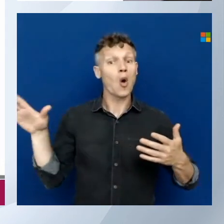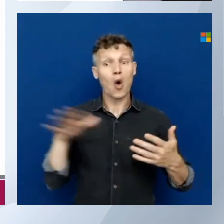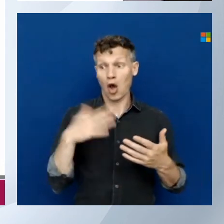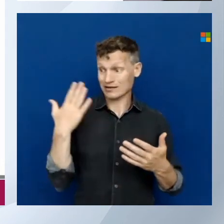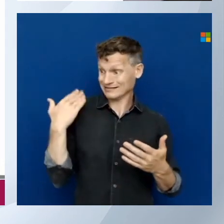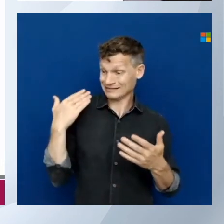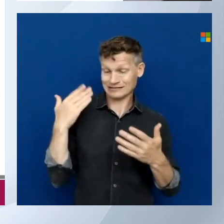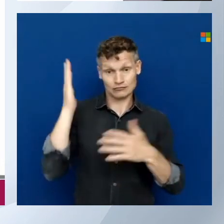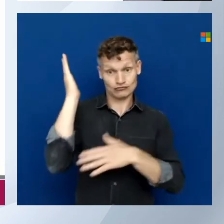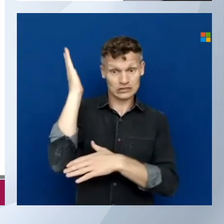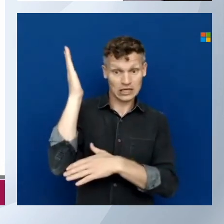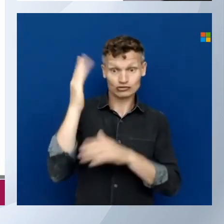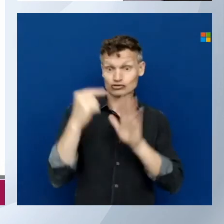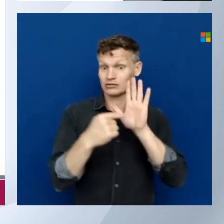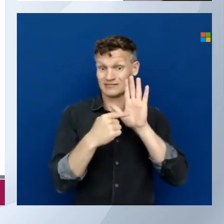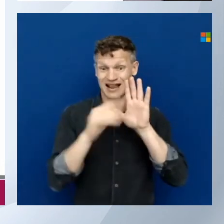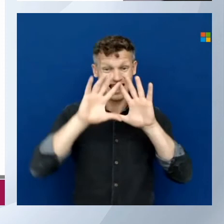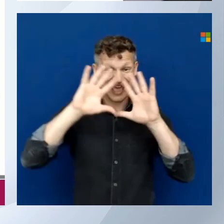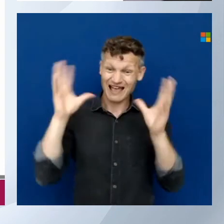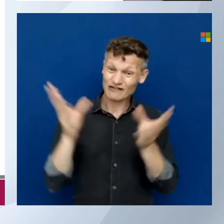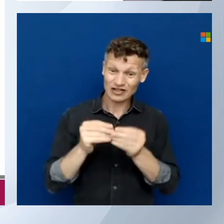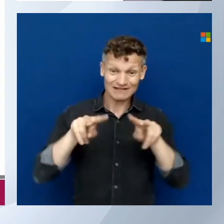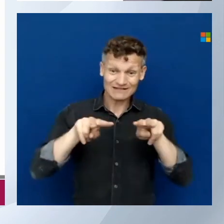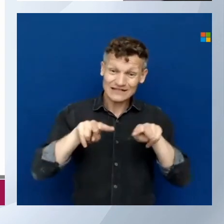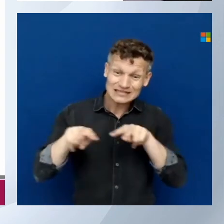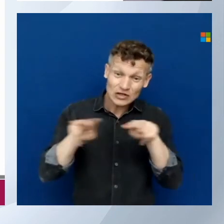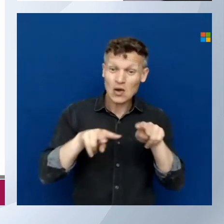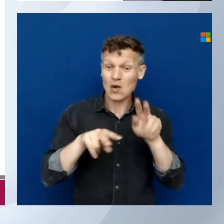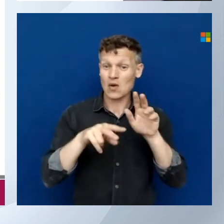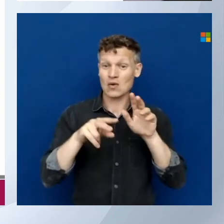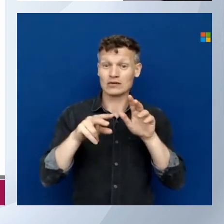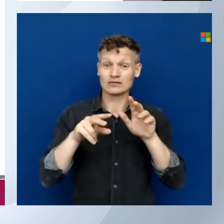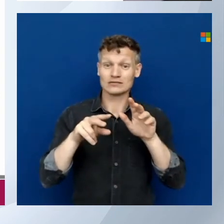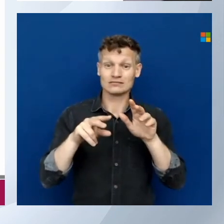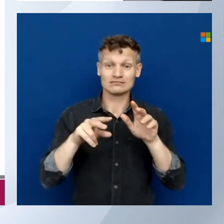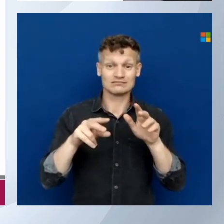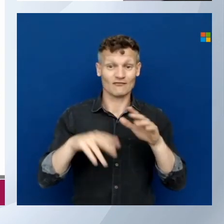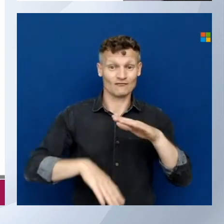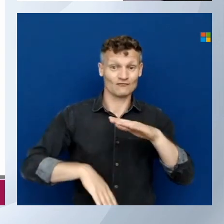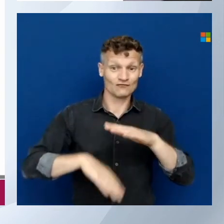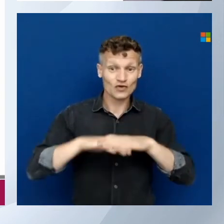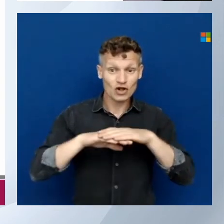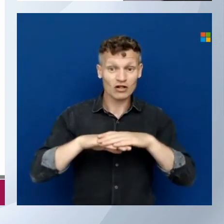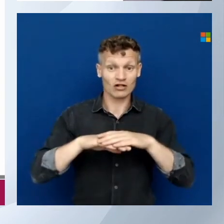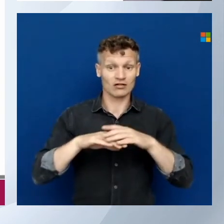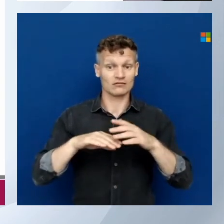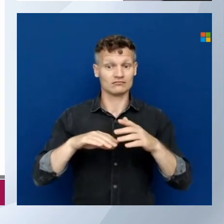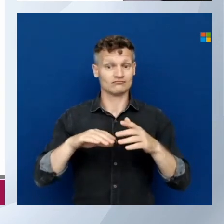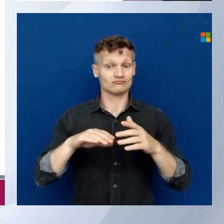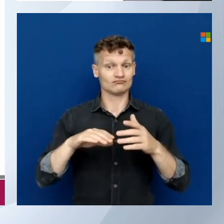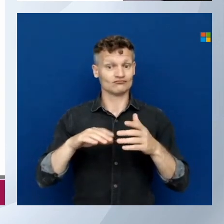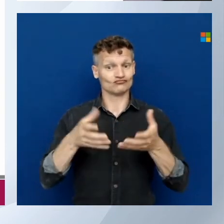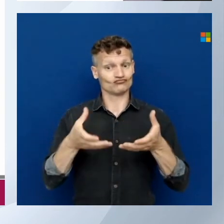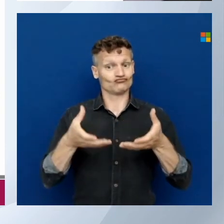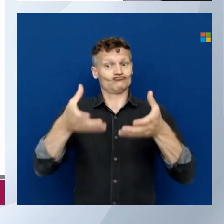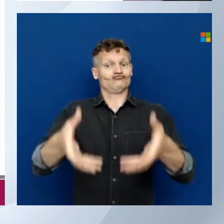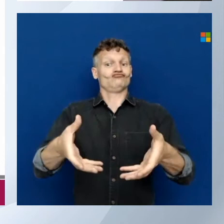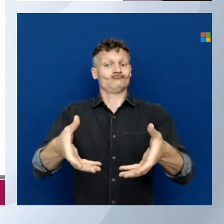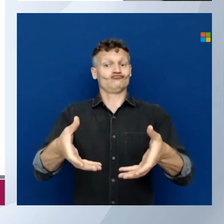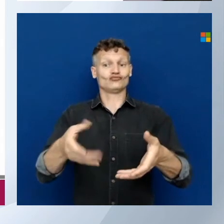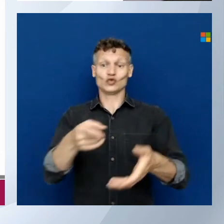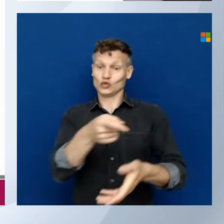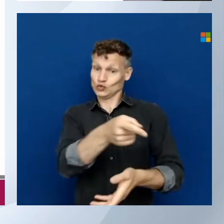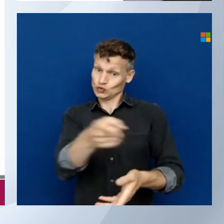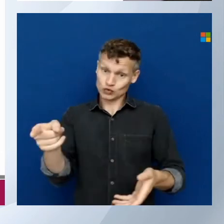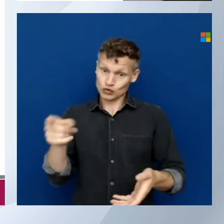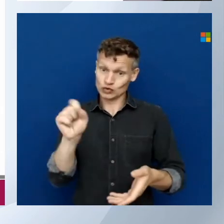slides to make sure that you have a full set to get you started as well. And that you know how to contact me in case you